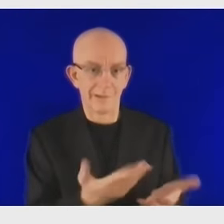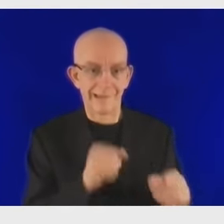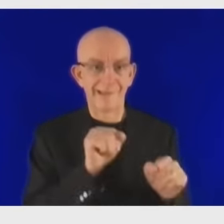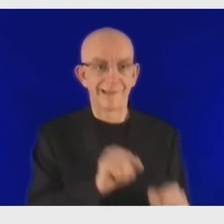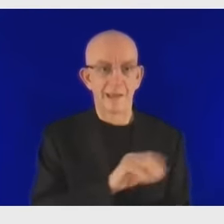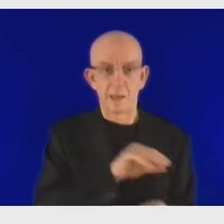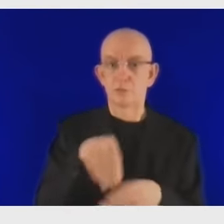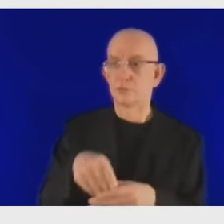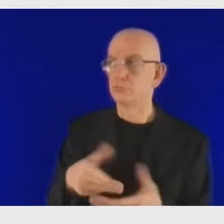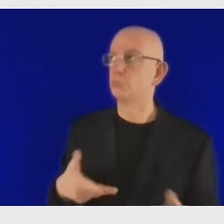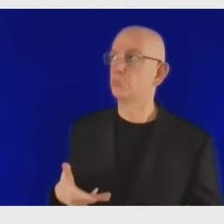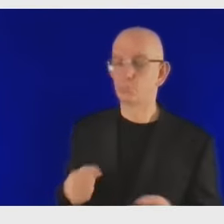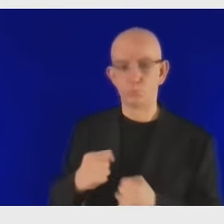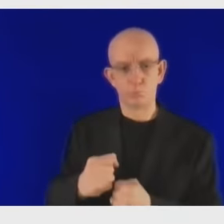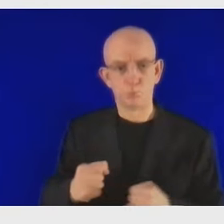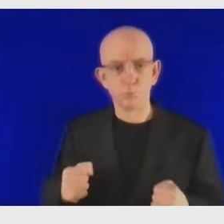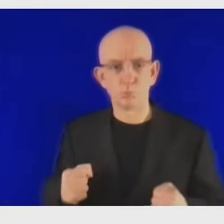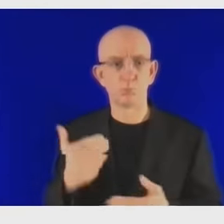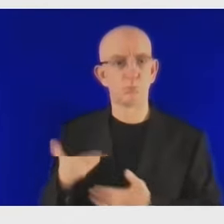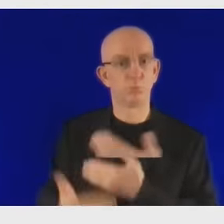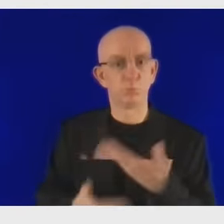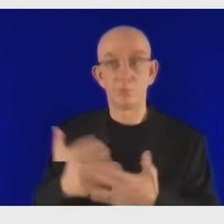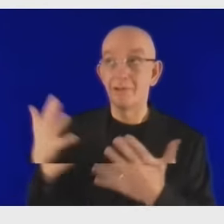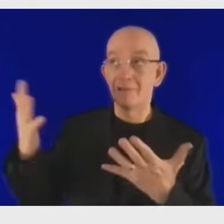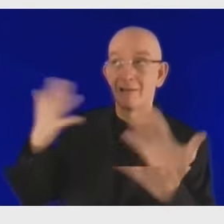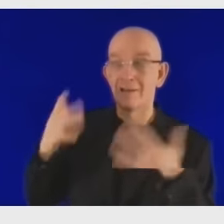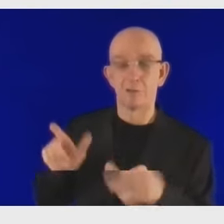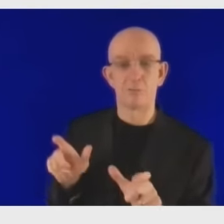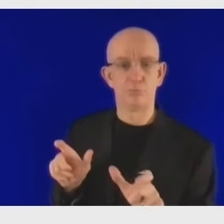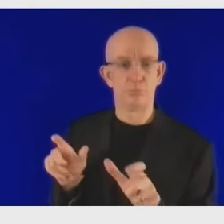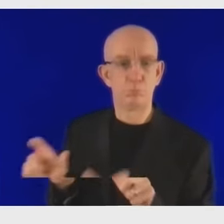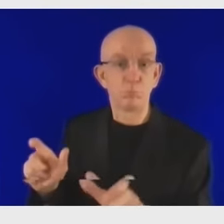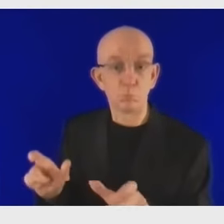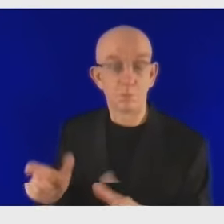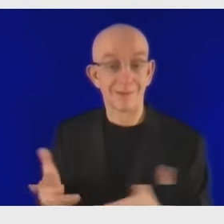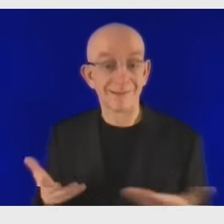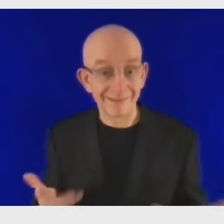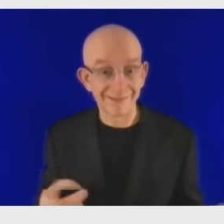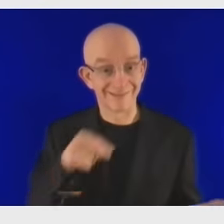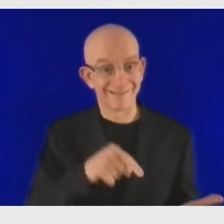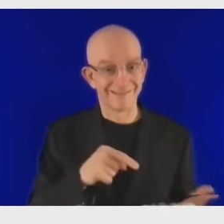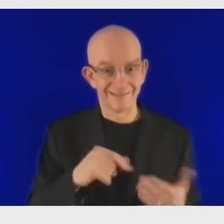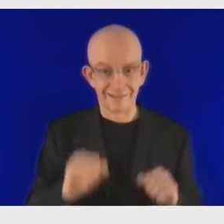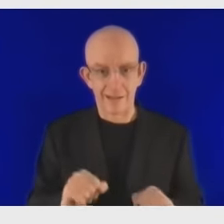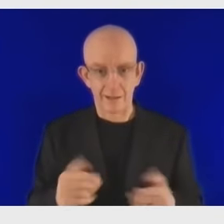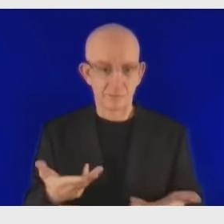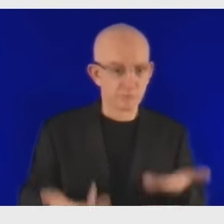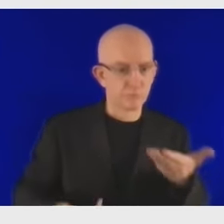expertise and traditional knowledge. Hemnoma from me, Tagyo Tomas again.